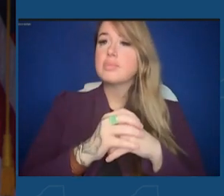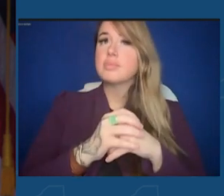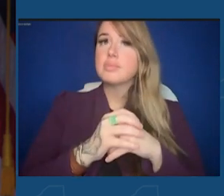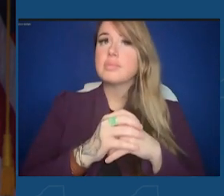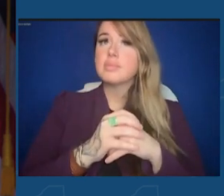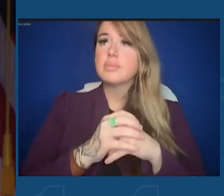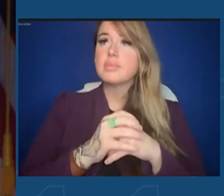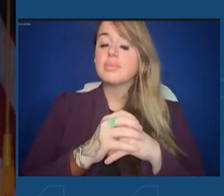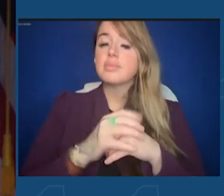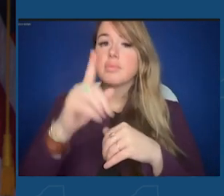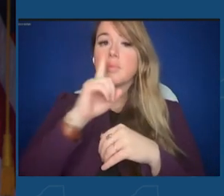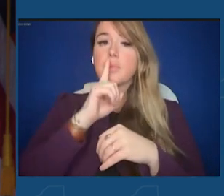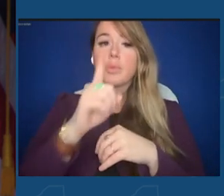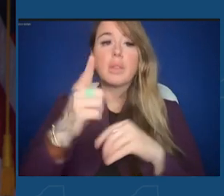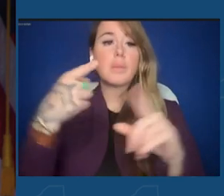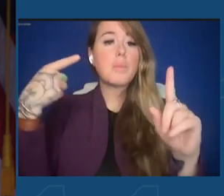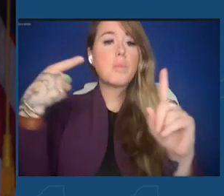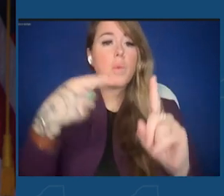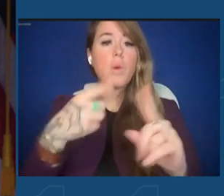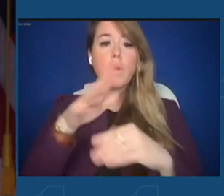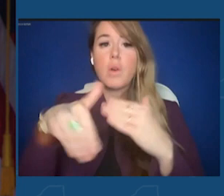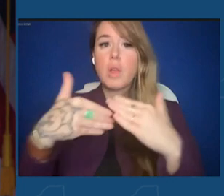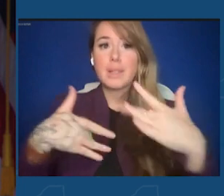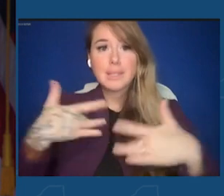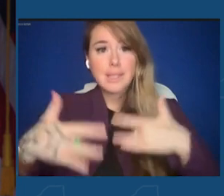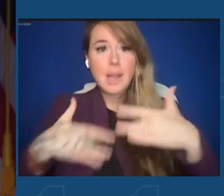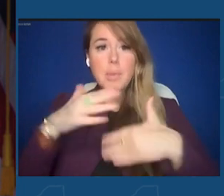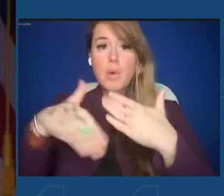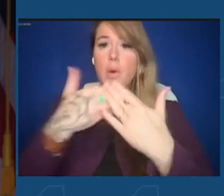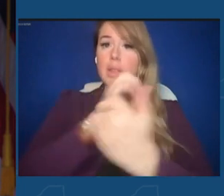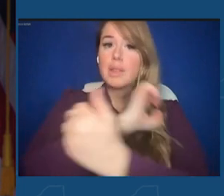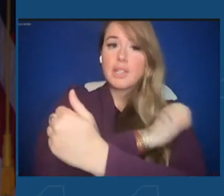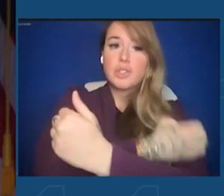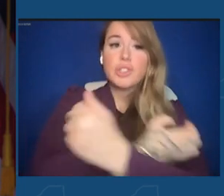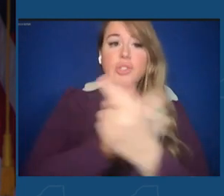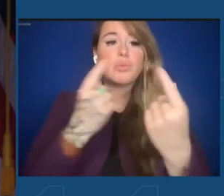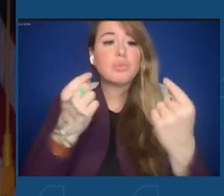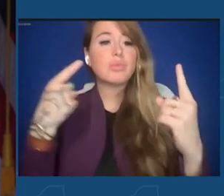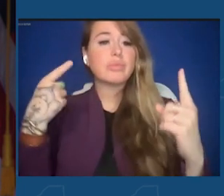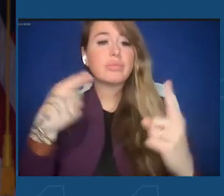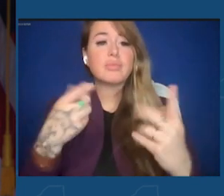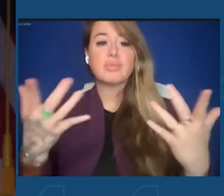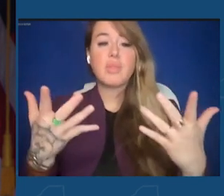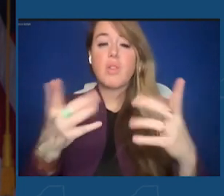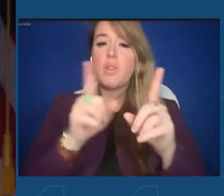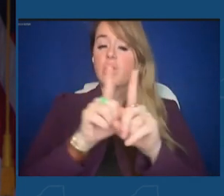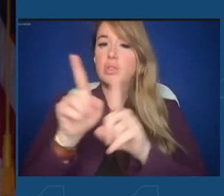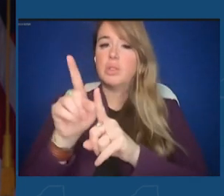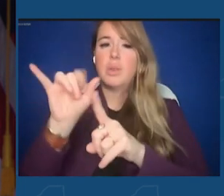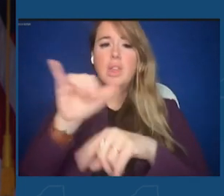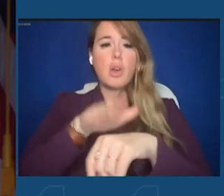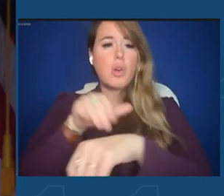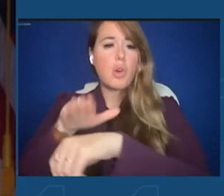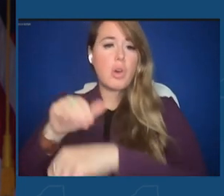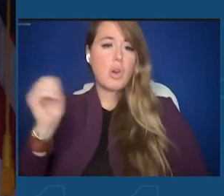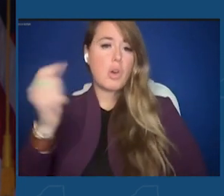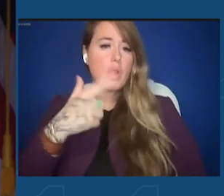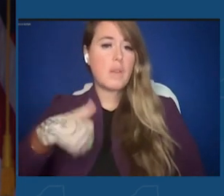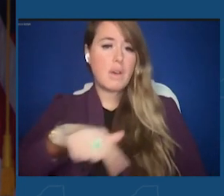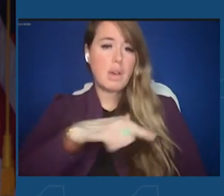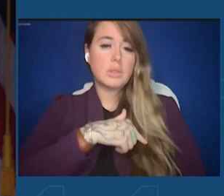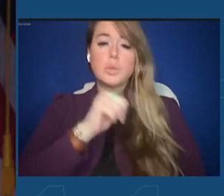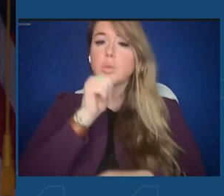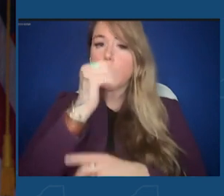the backdrop to all that excitement and the energy is also a call to all of us to not